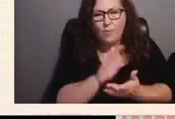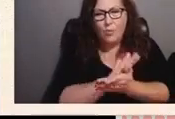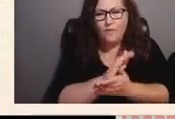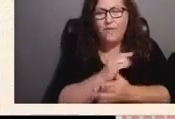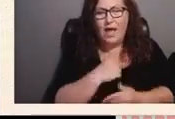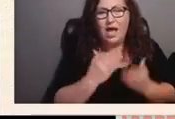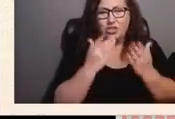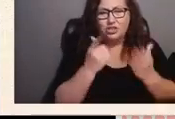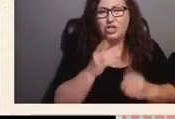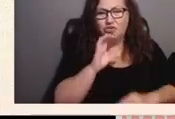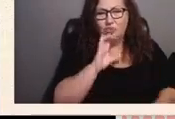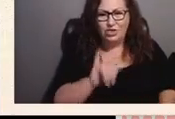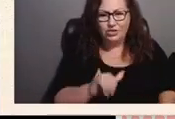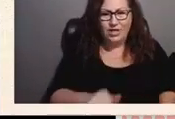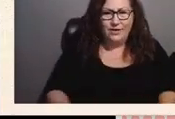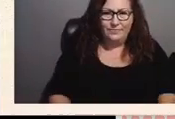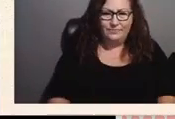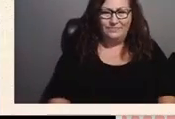it.